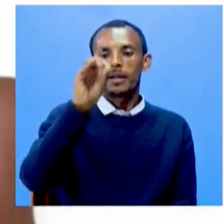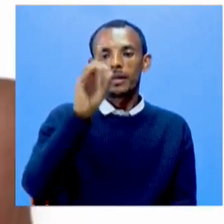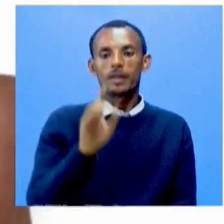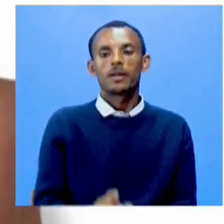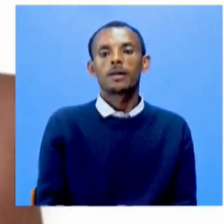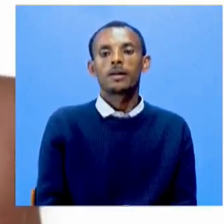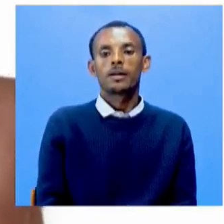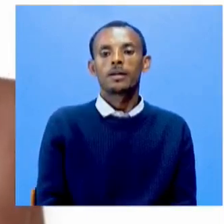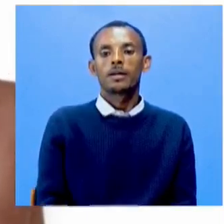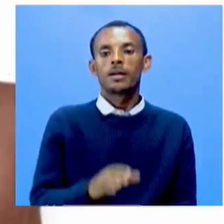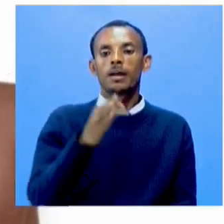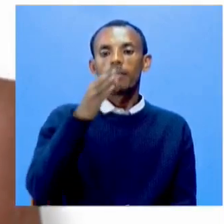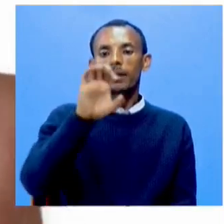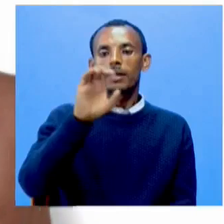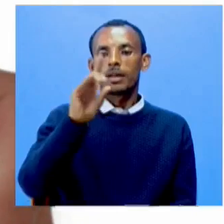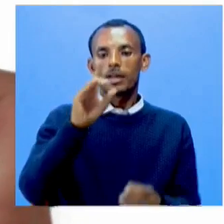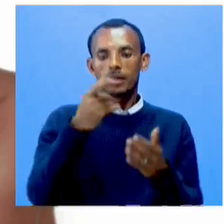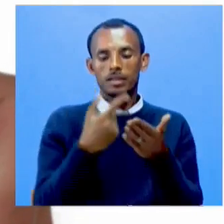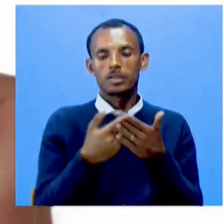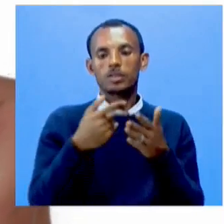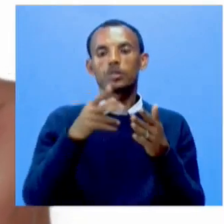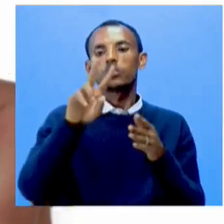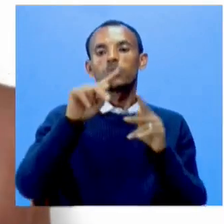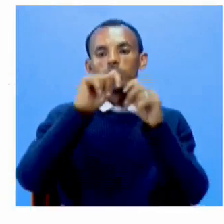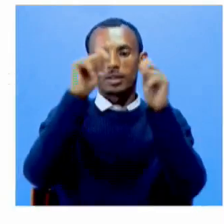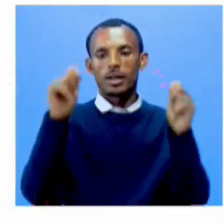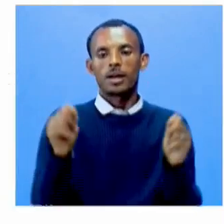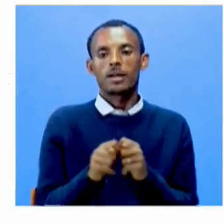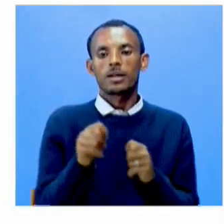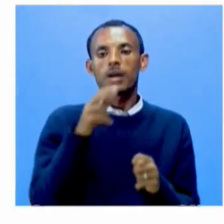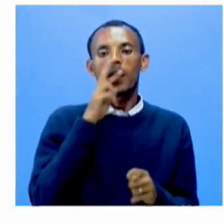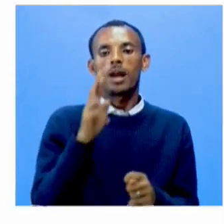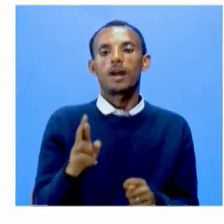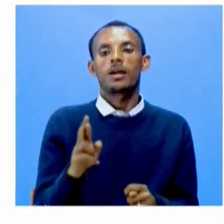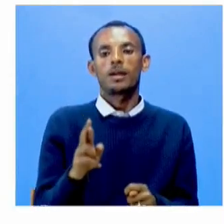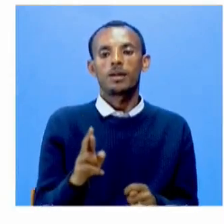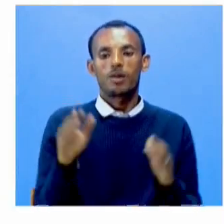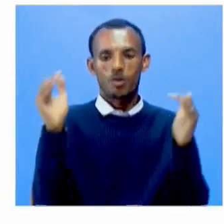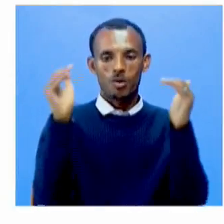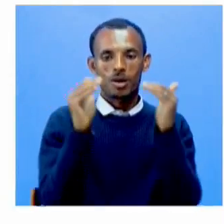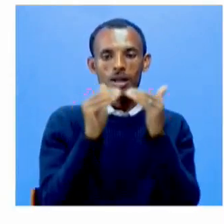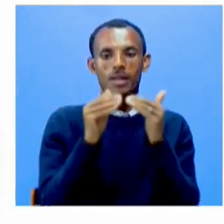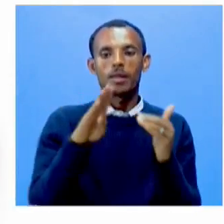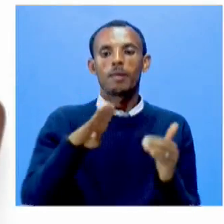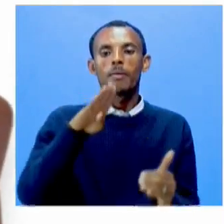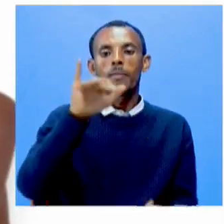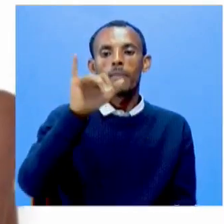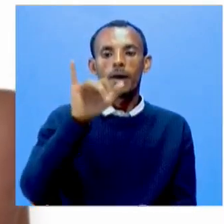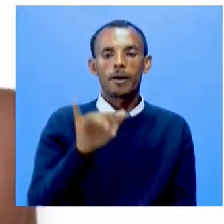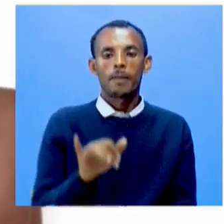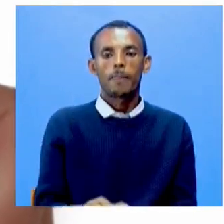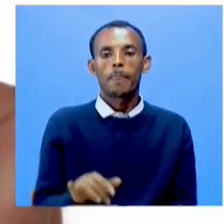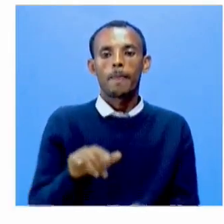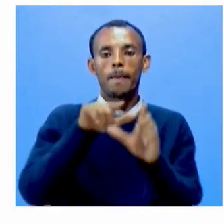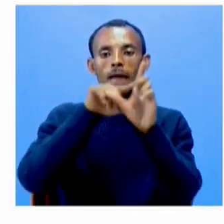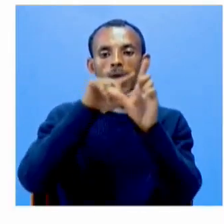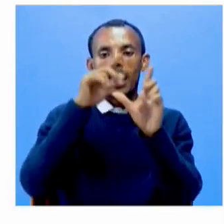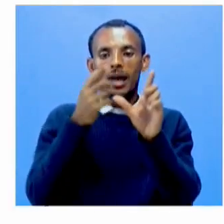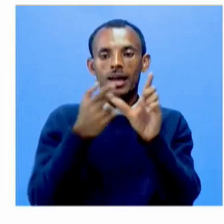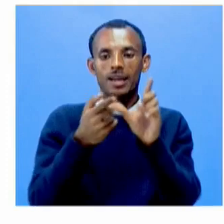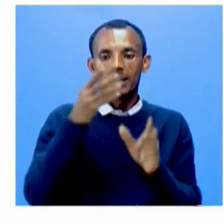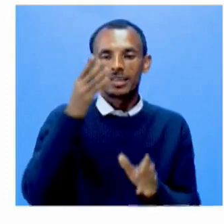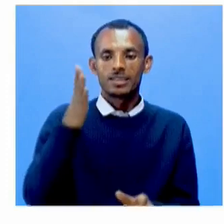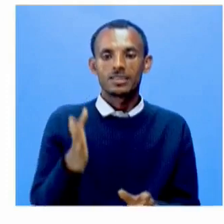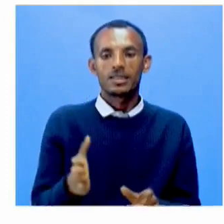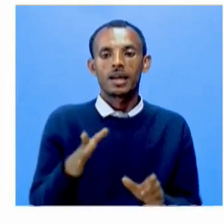Triangle FED. These two triangles are congruent by angle side